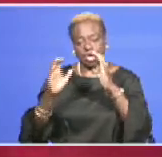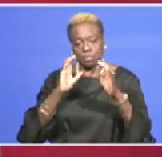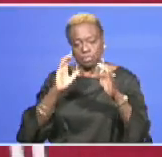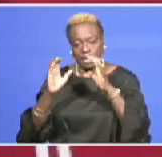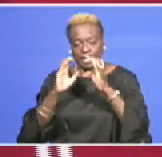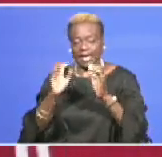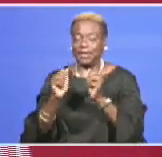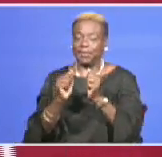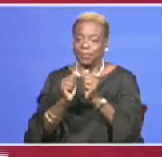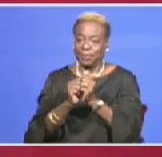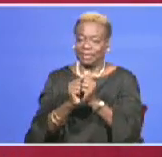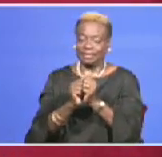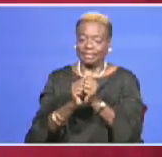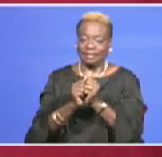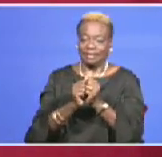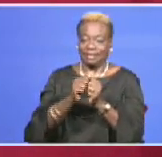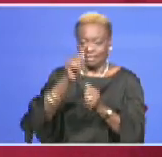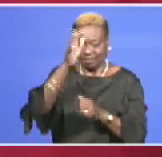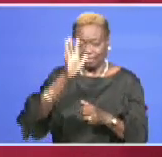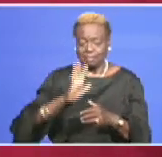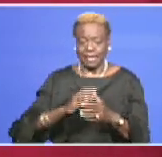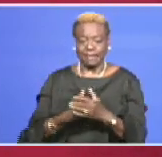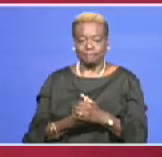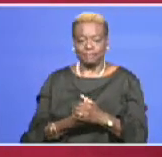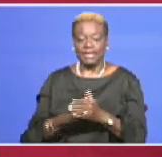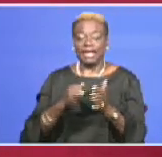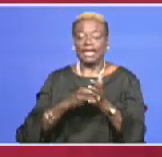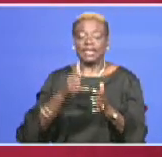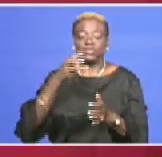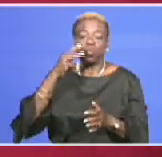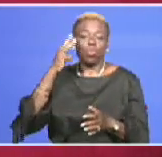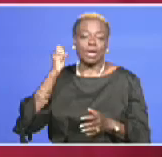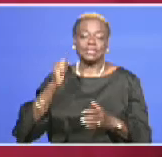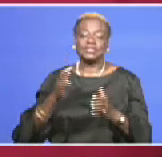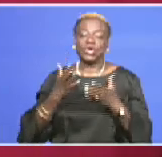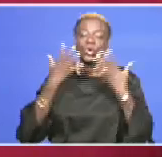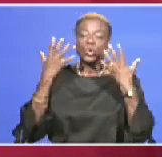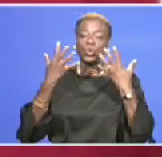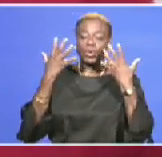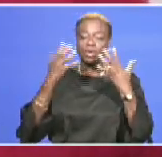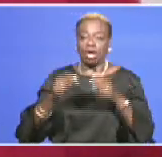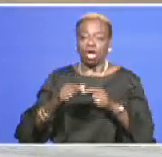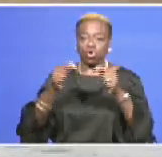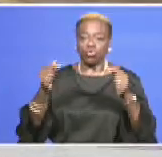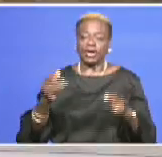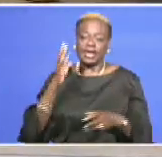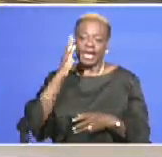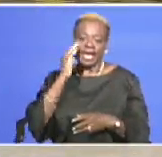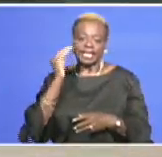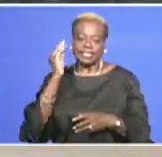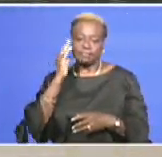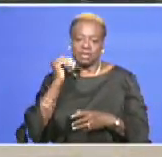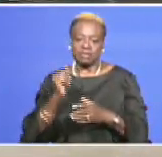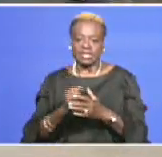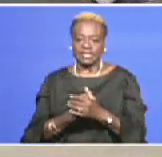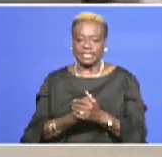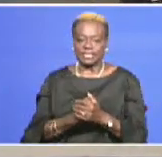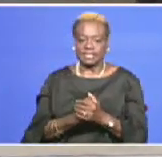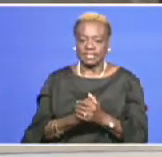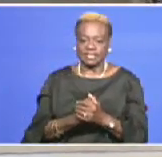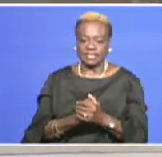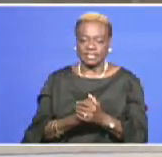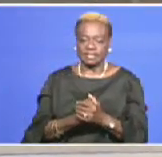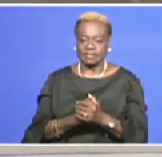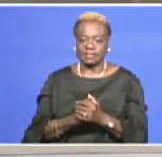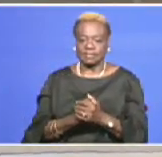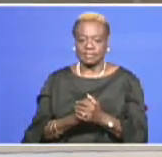my arms and, you know, everything else out. But it was cool, man. It was a great experience. Our guys responded. They